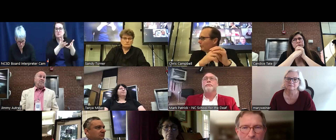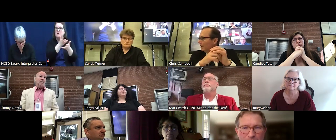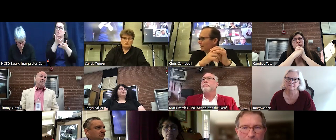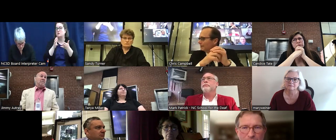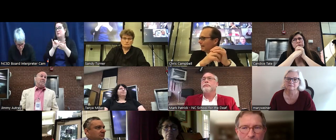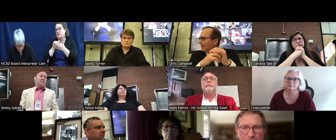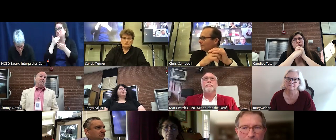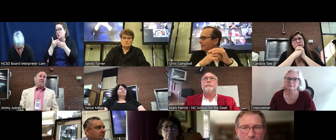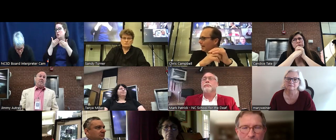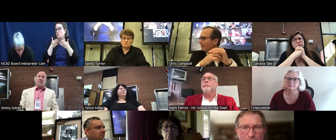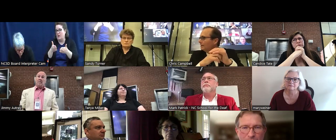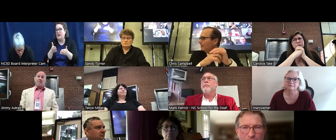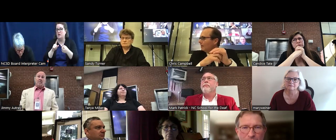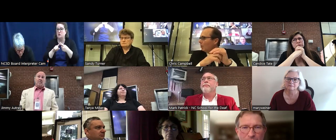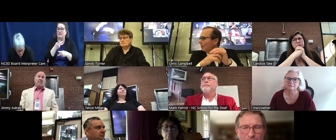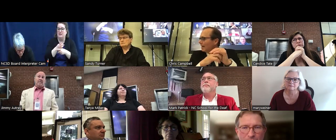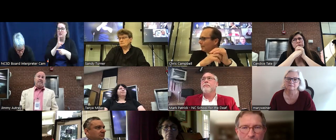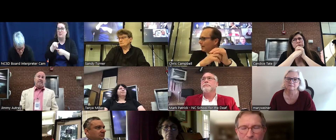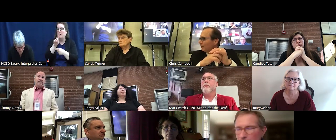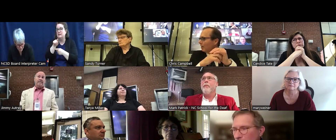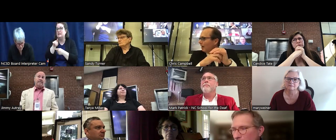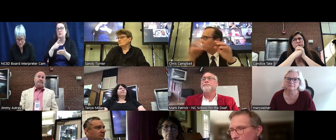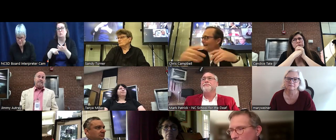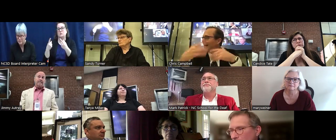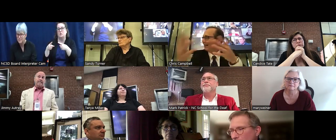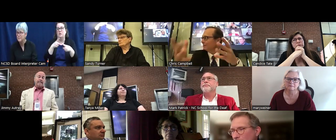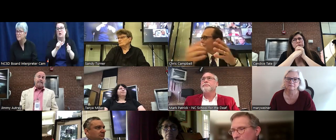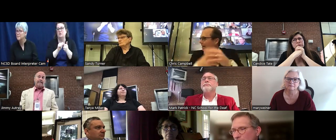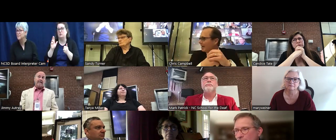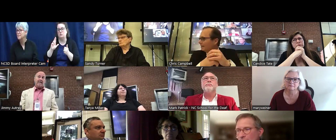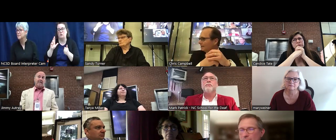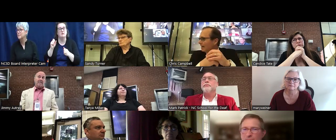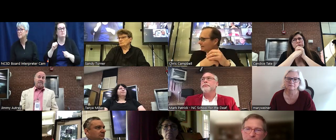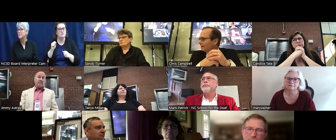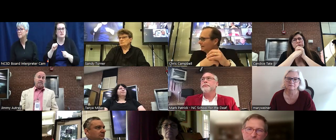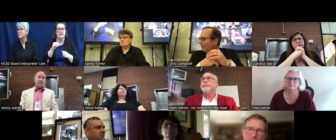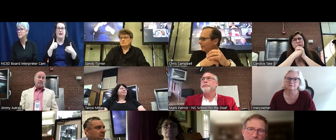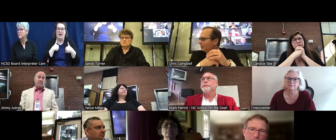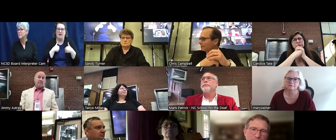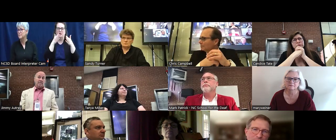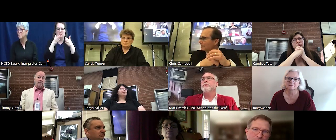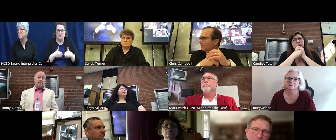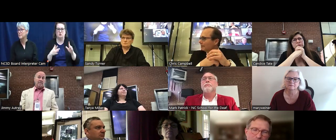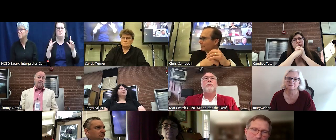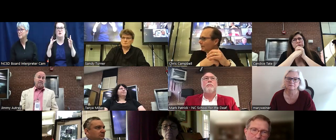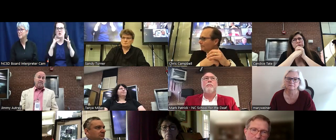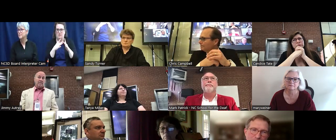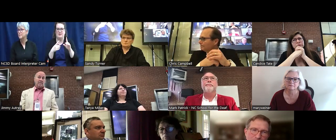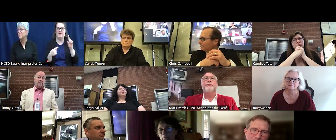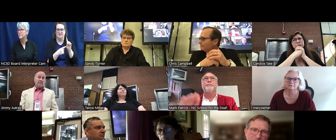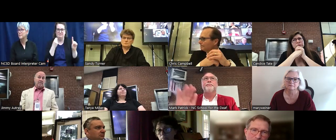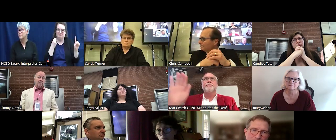way for you to stay up to date on what's happening in Raleigh and to have somebody to contact if there's a specific